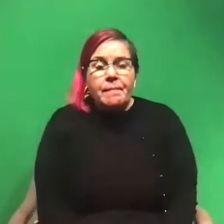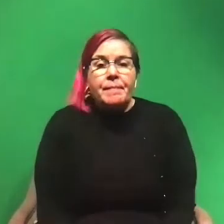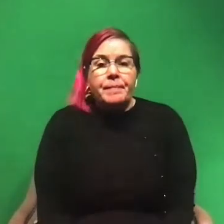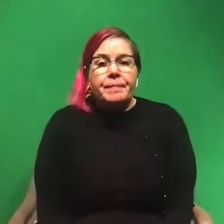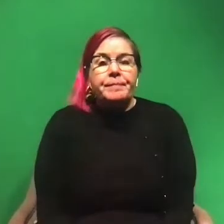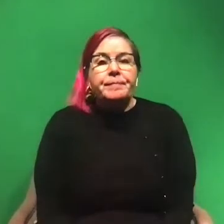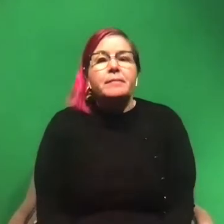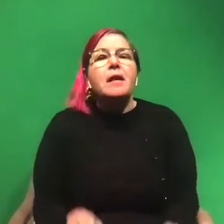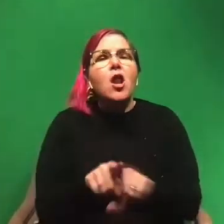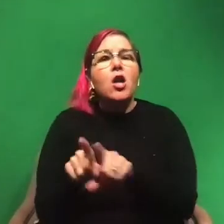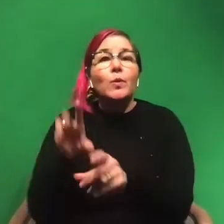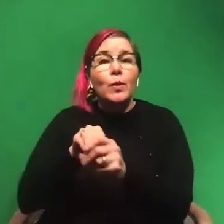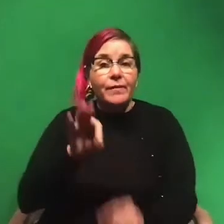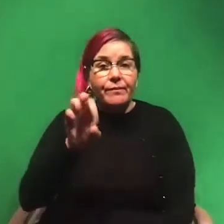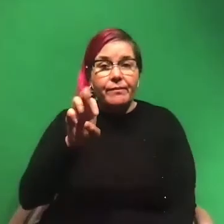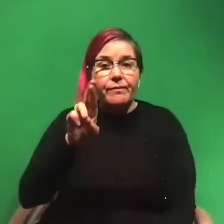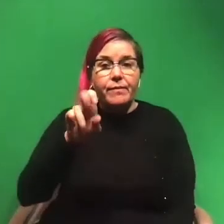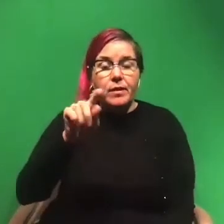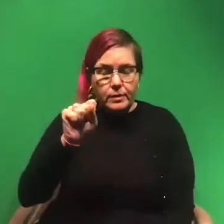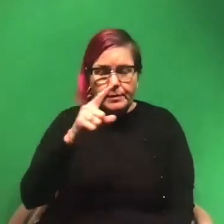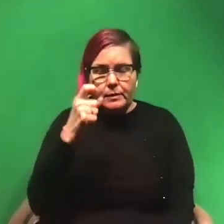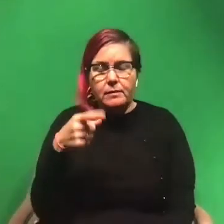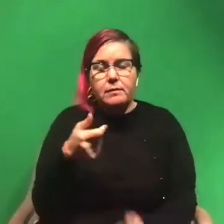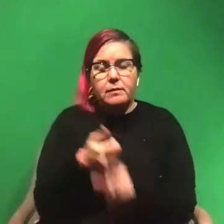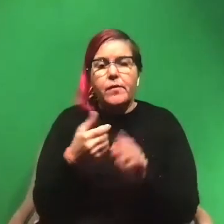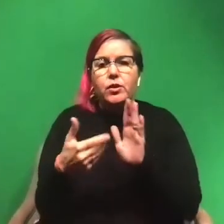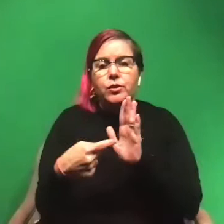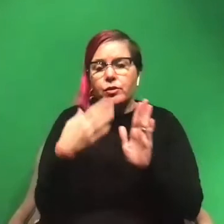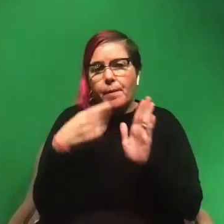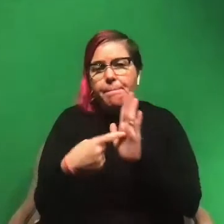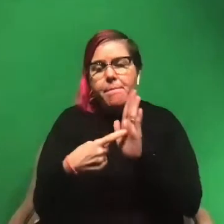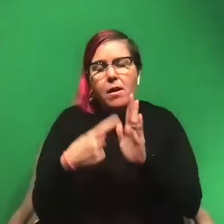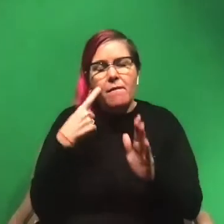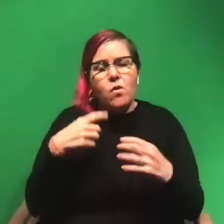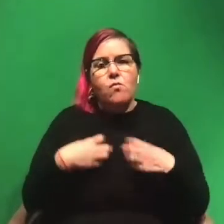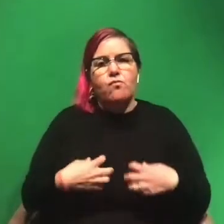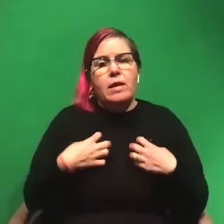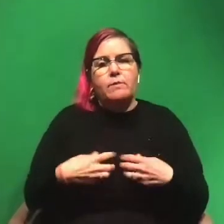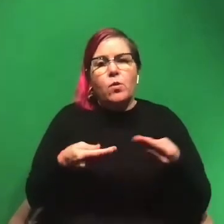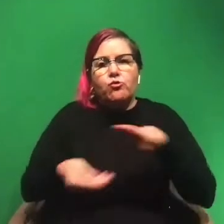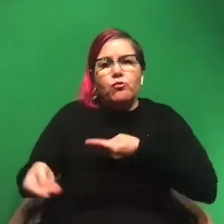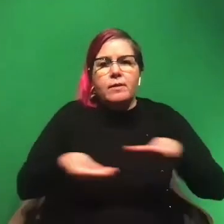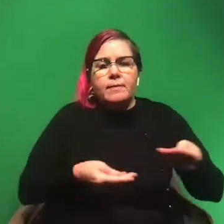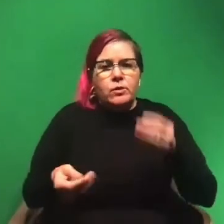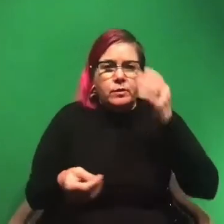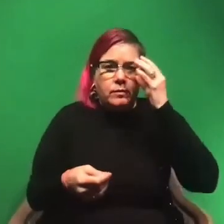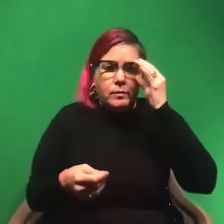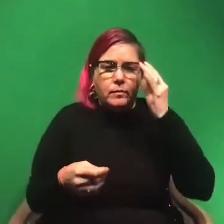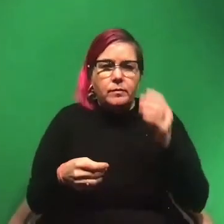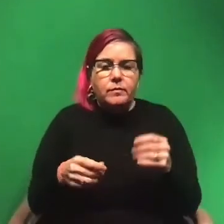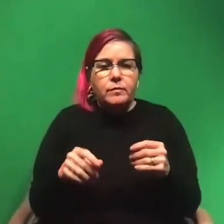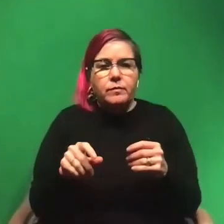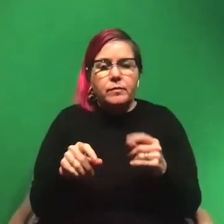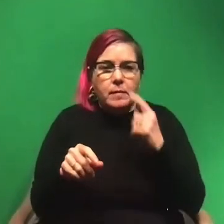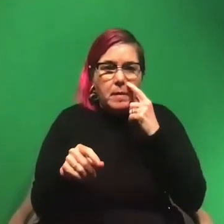included ferrets, because ferrets are a really good model for respiratory transmission. And by transmission, I mean,